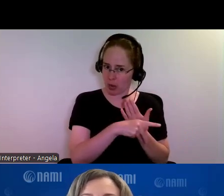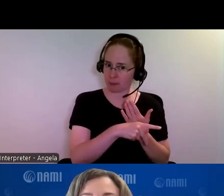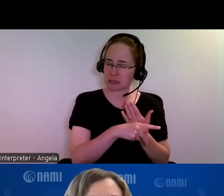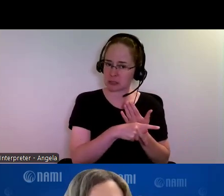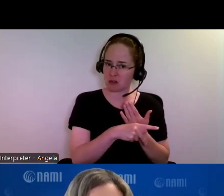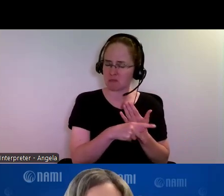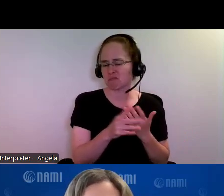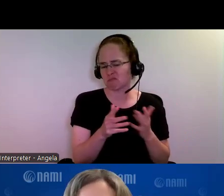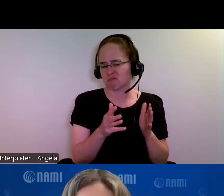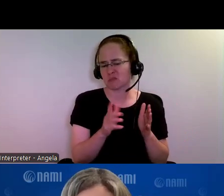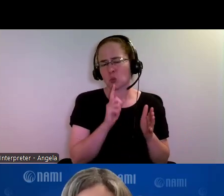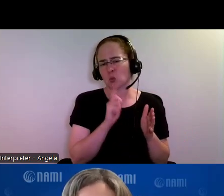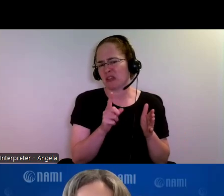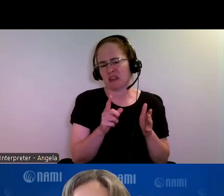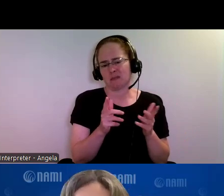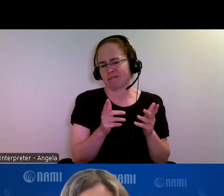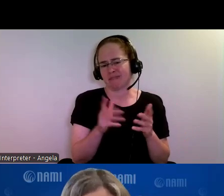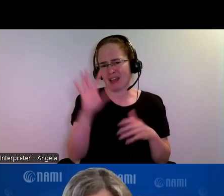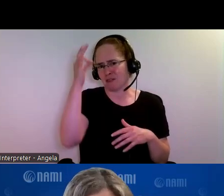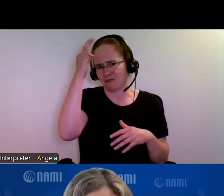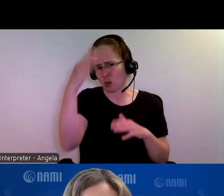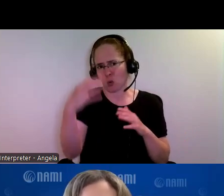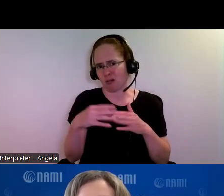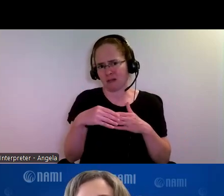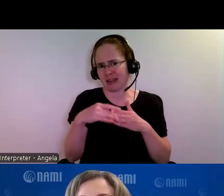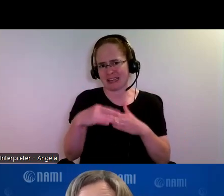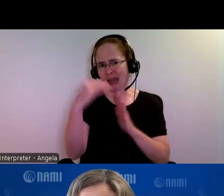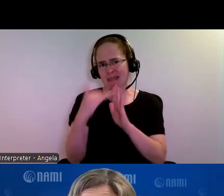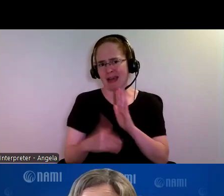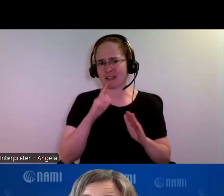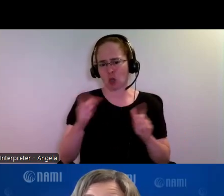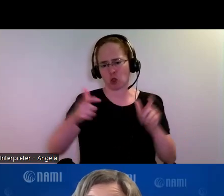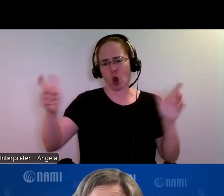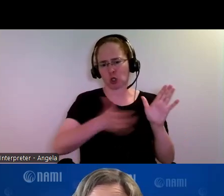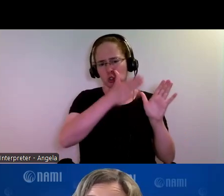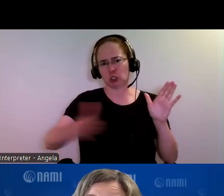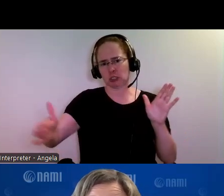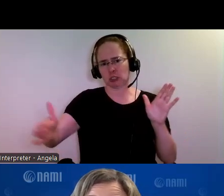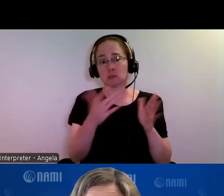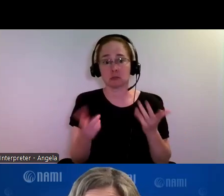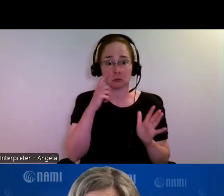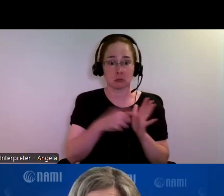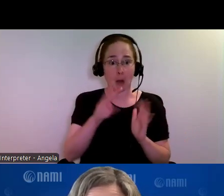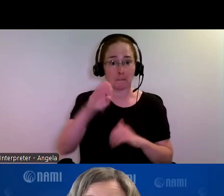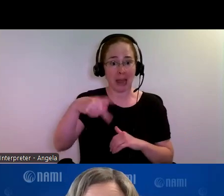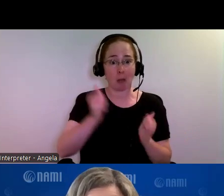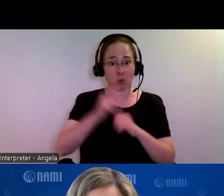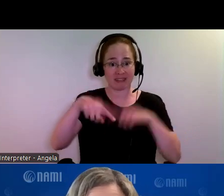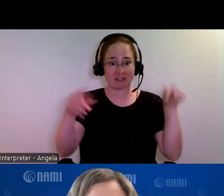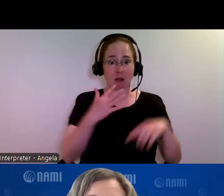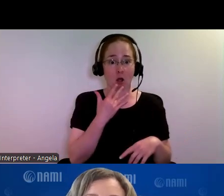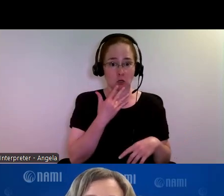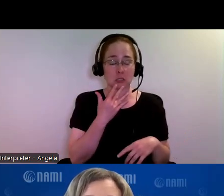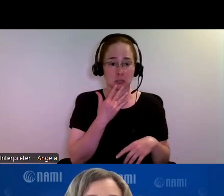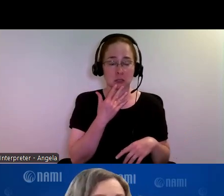within really large federal guidelines. And as a result, you can see this map with a lot of different